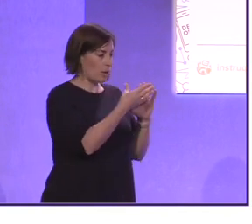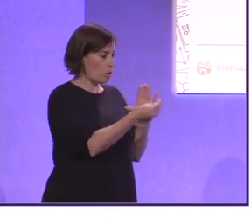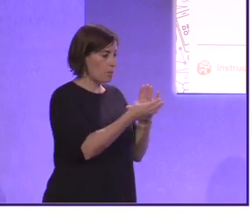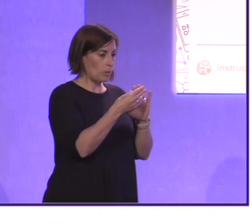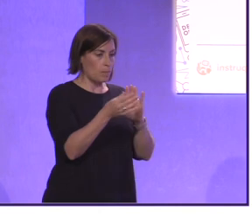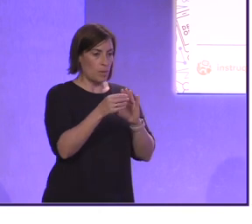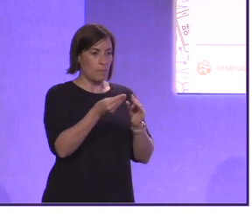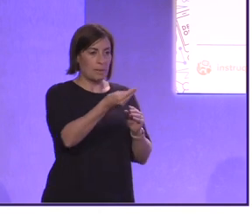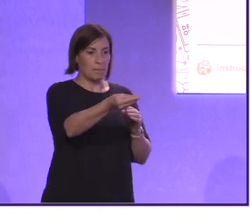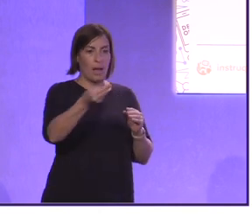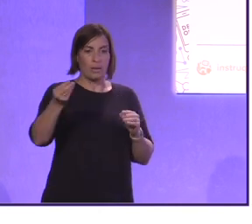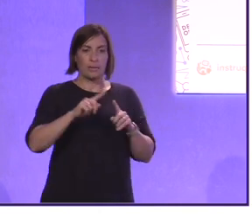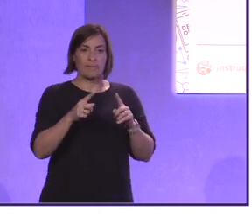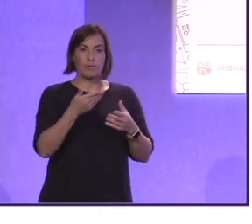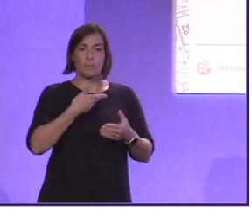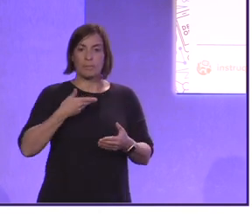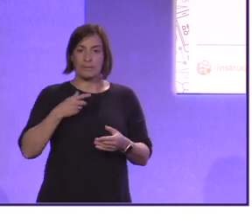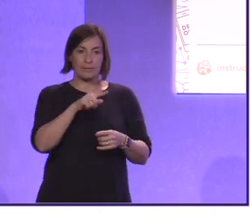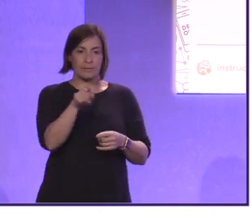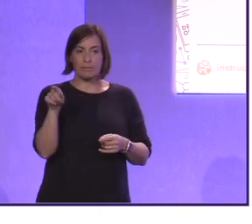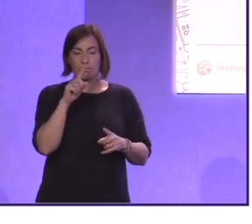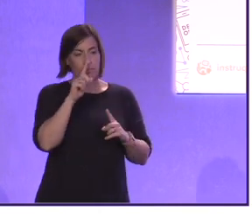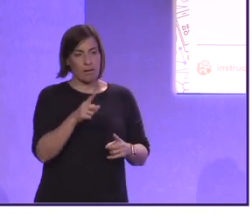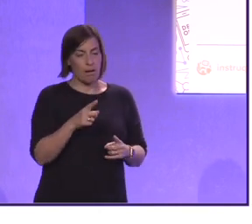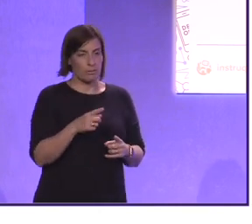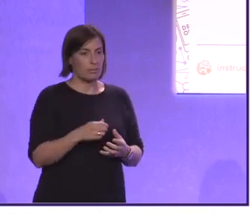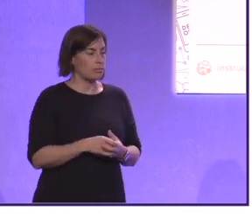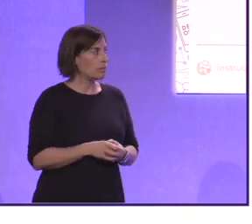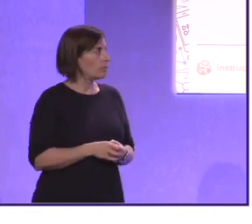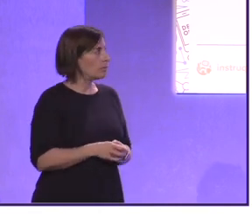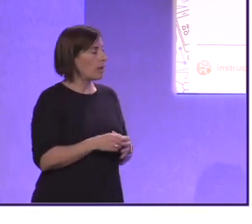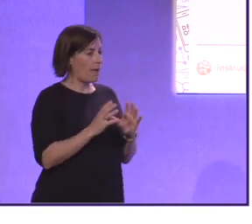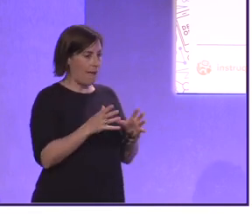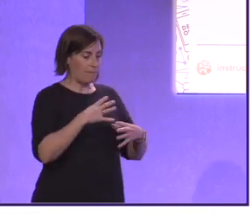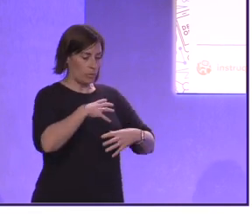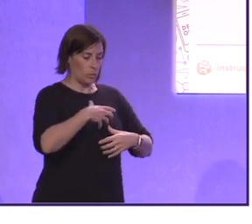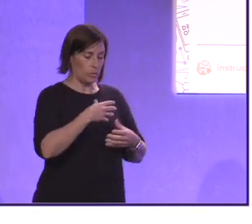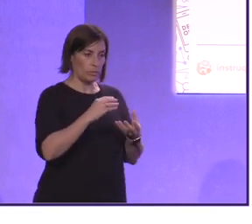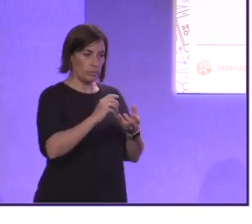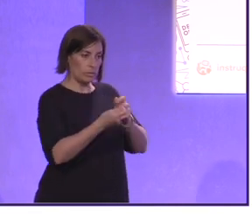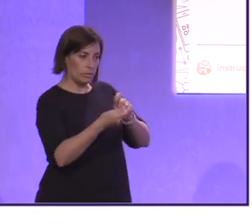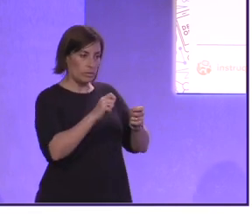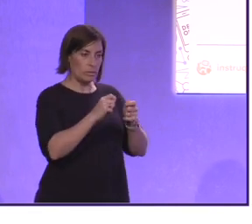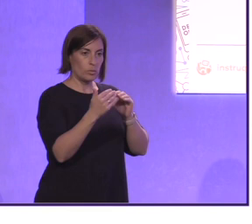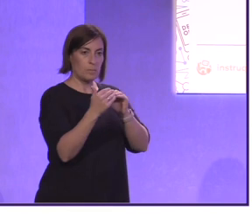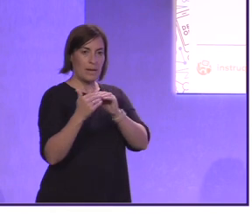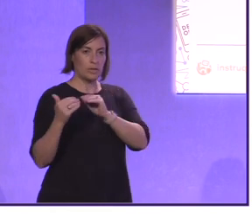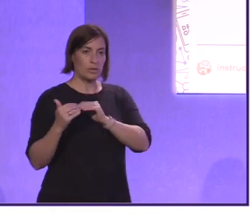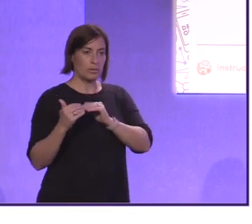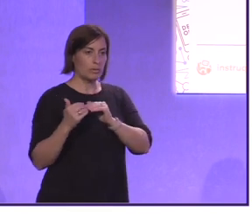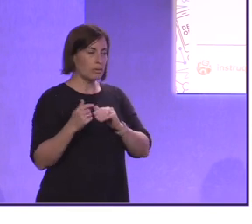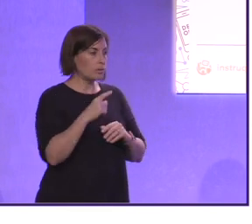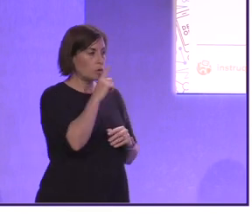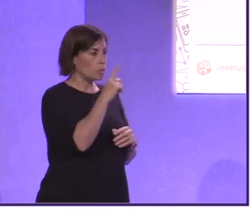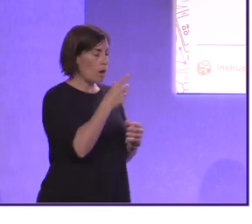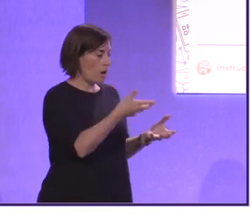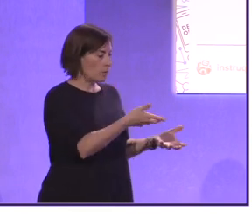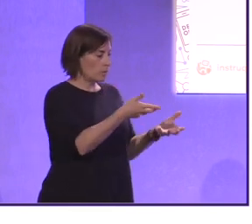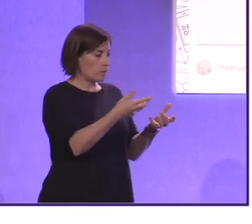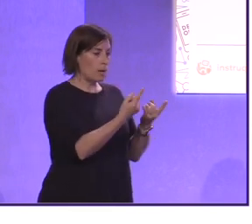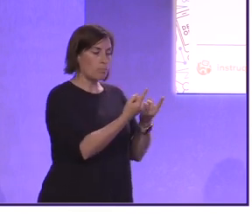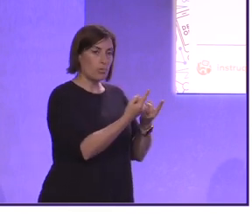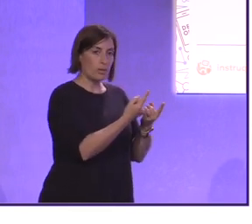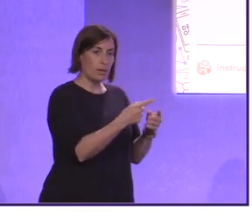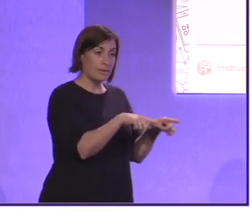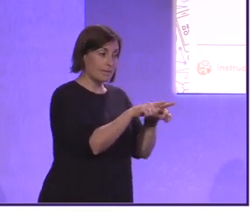other, which then gave us the kind of thought that, hang on, there is something missing, because we wouldn't just lift and shift product thinking from